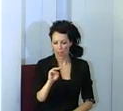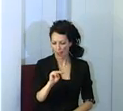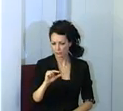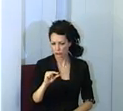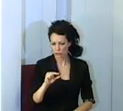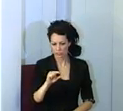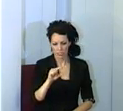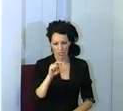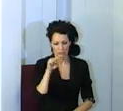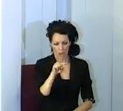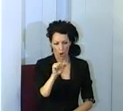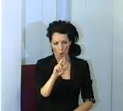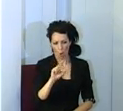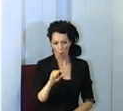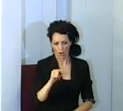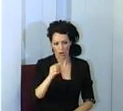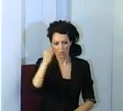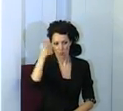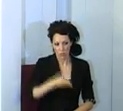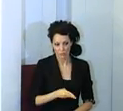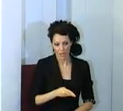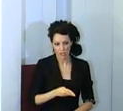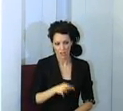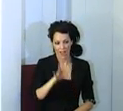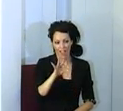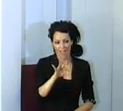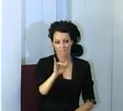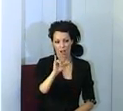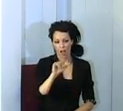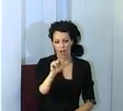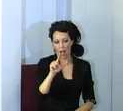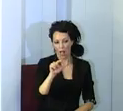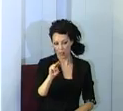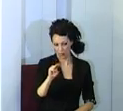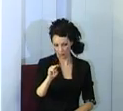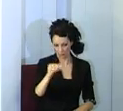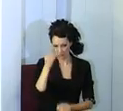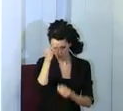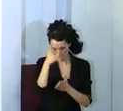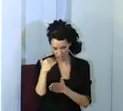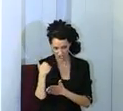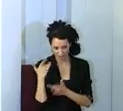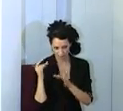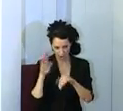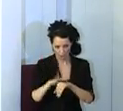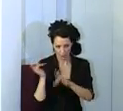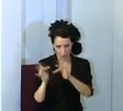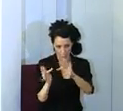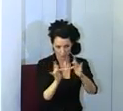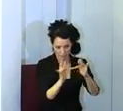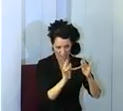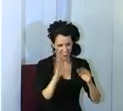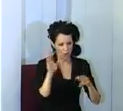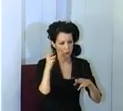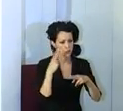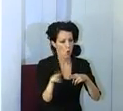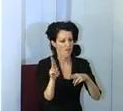thecmg.org/film, and that will give you more information about the men's gatherings and their short film